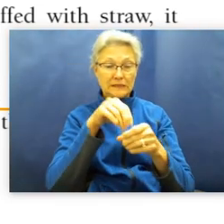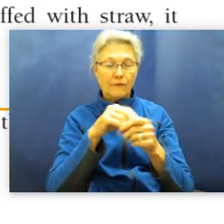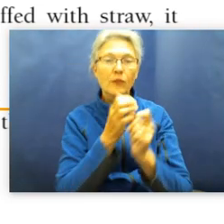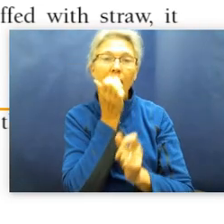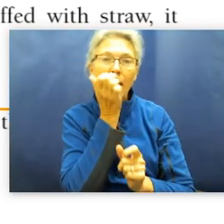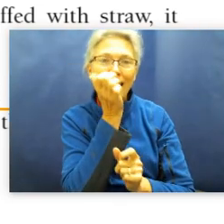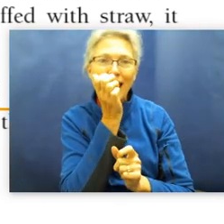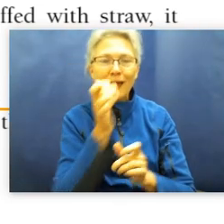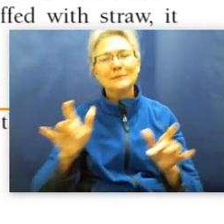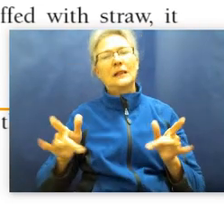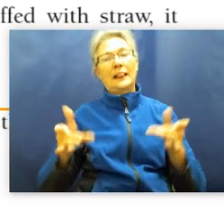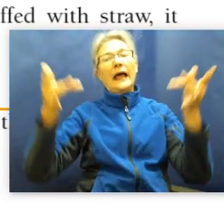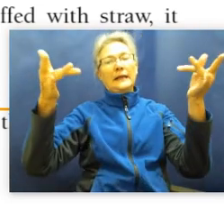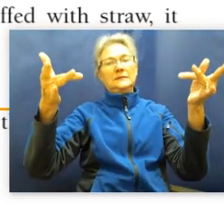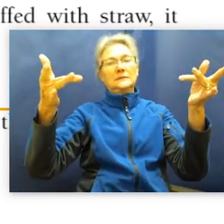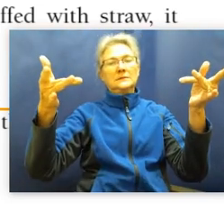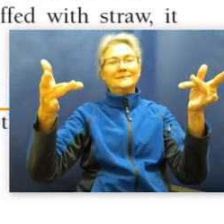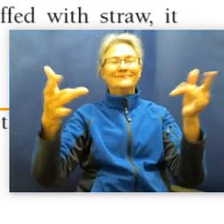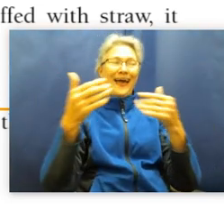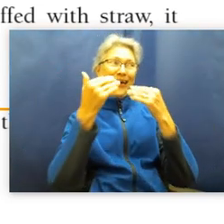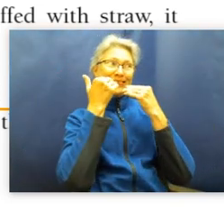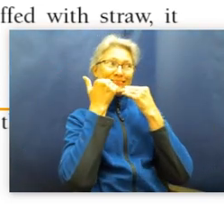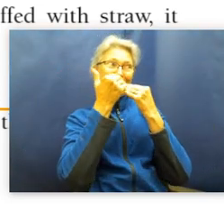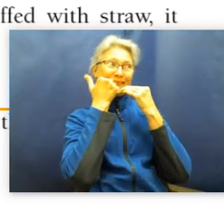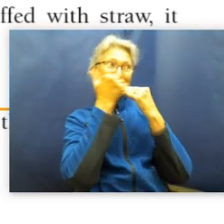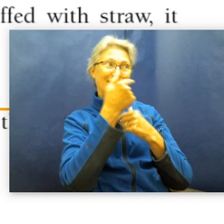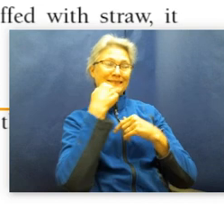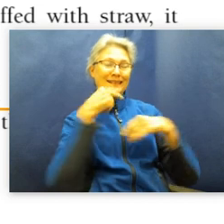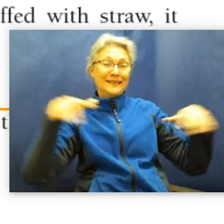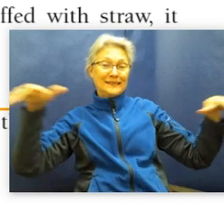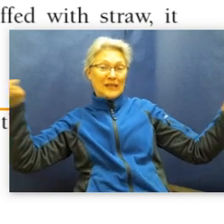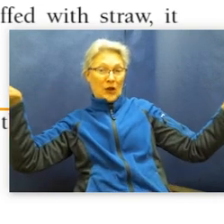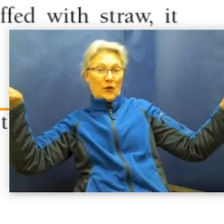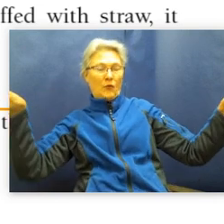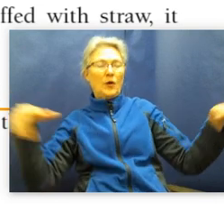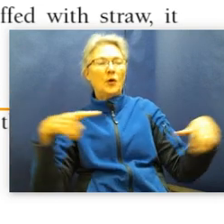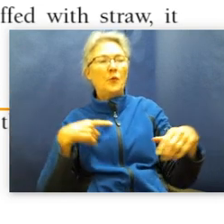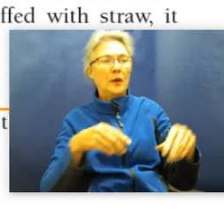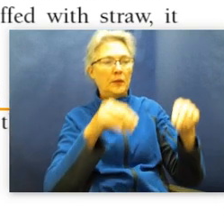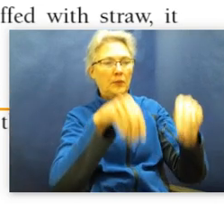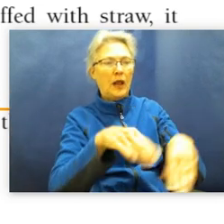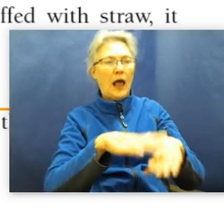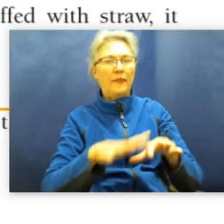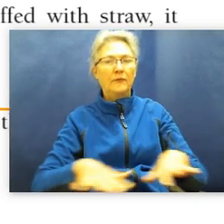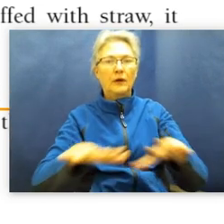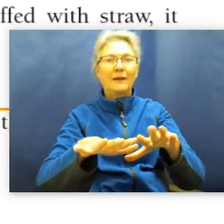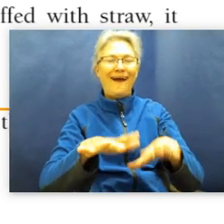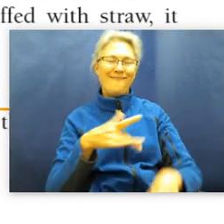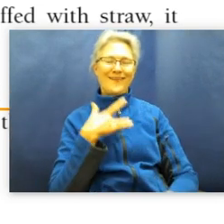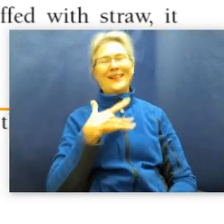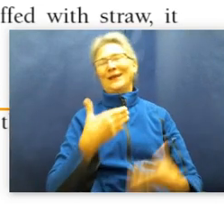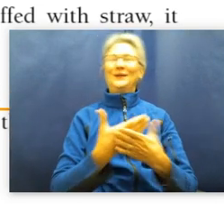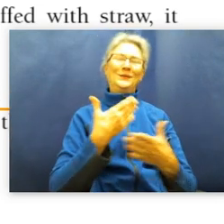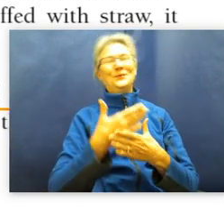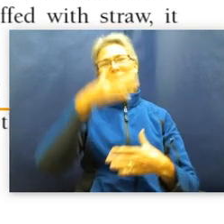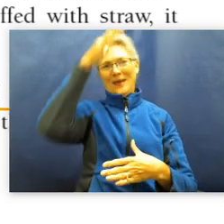it was quite light. Thank you very much, said the Scarecrow, when he had been set down on the ground. I feel like a new